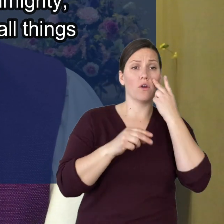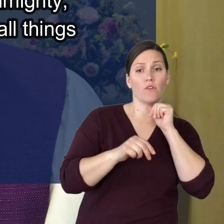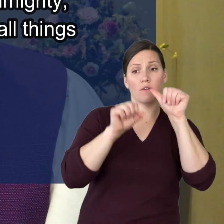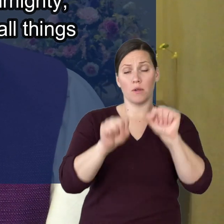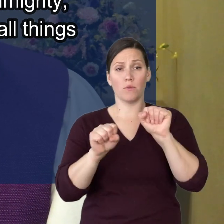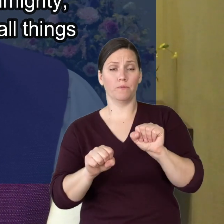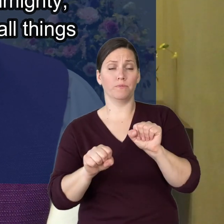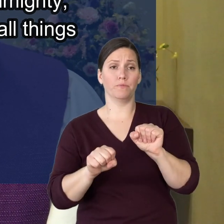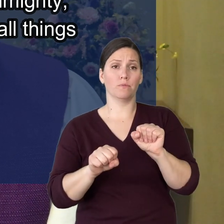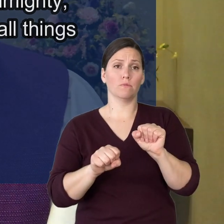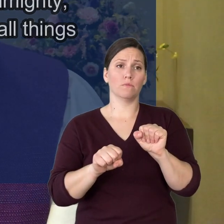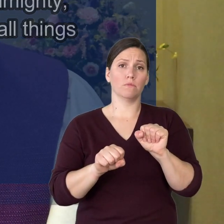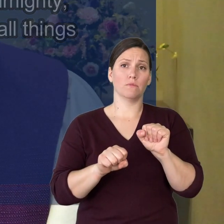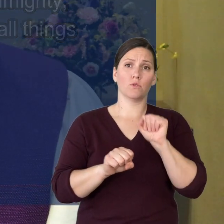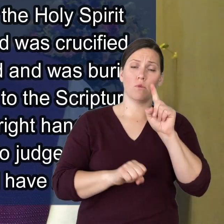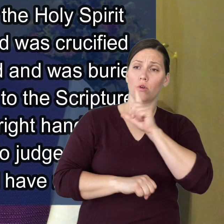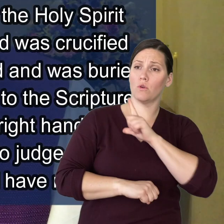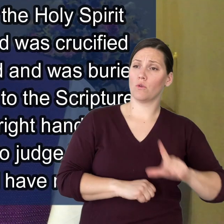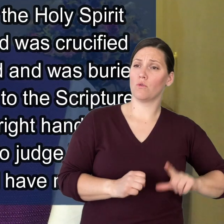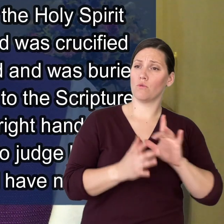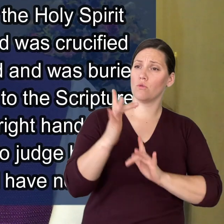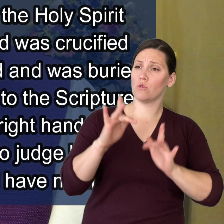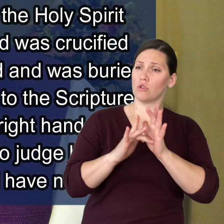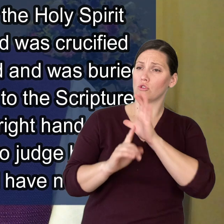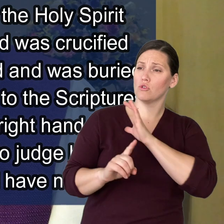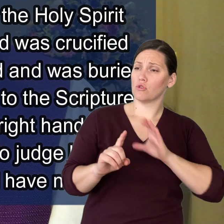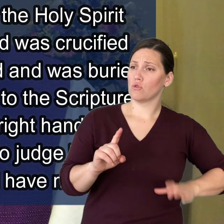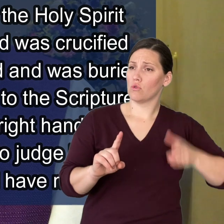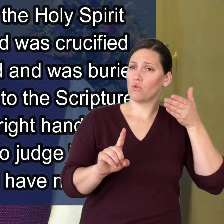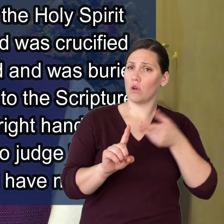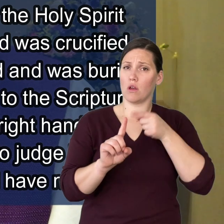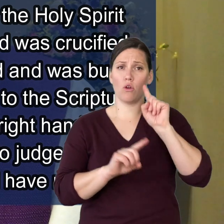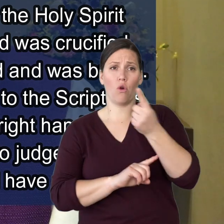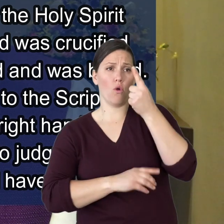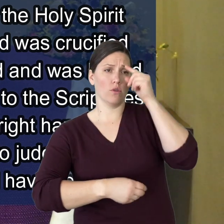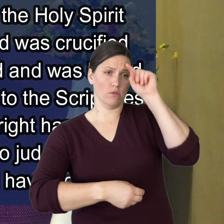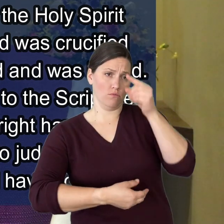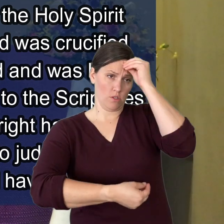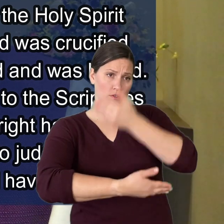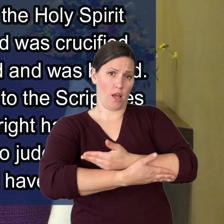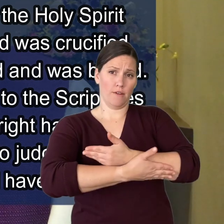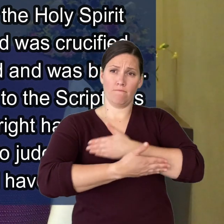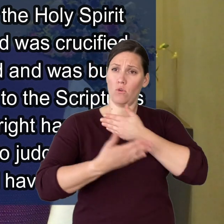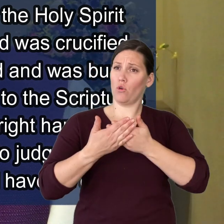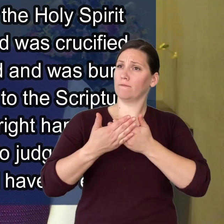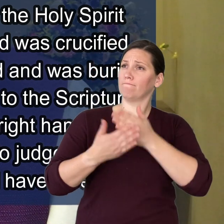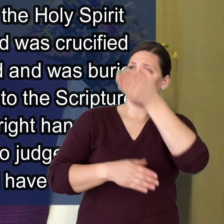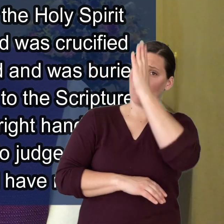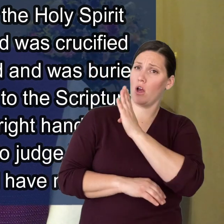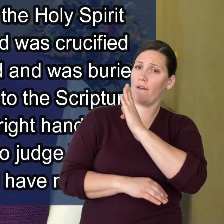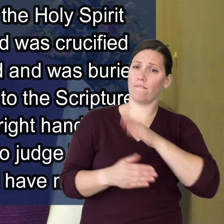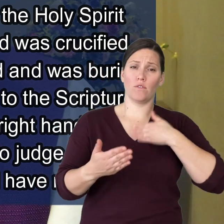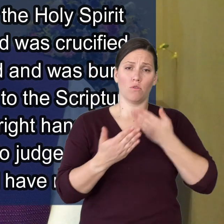all things visible and invisible, and in one Lord Jesus Christ, the only begotten Son of